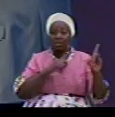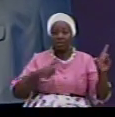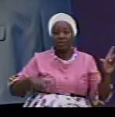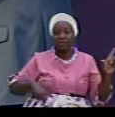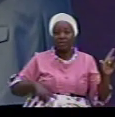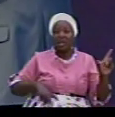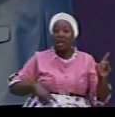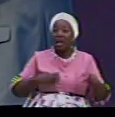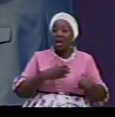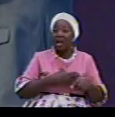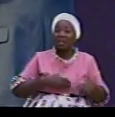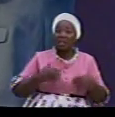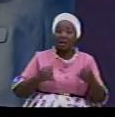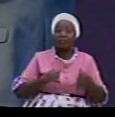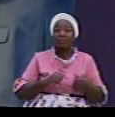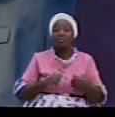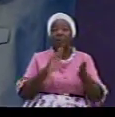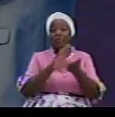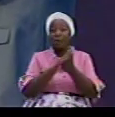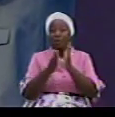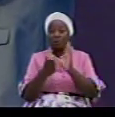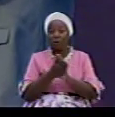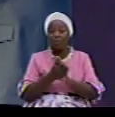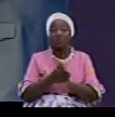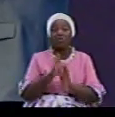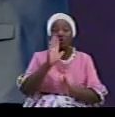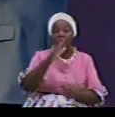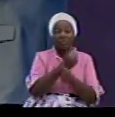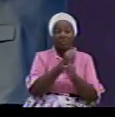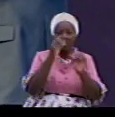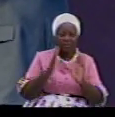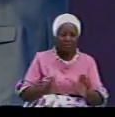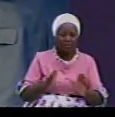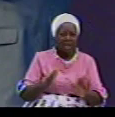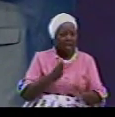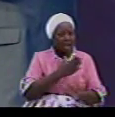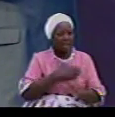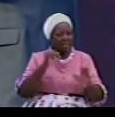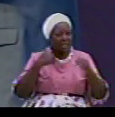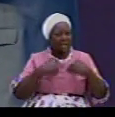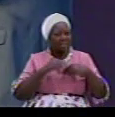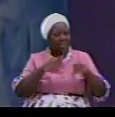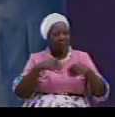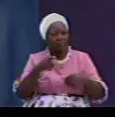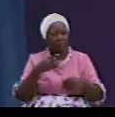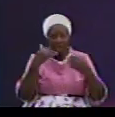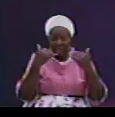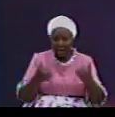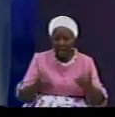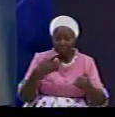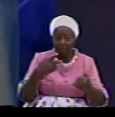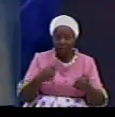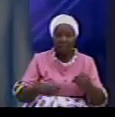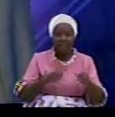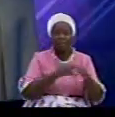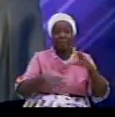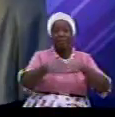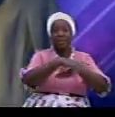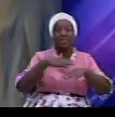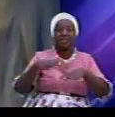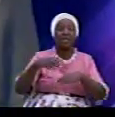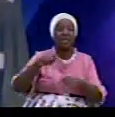he becomes your Savior, and he has given you now the master key of